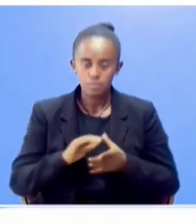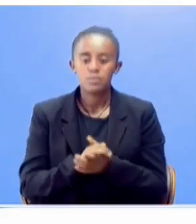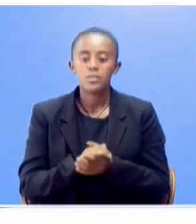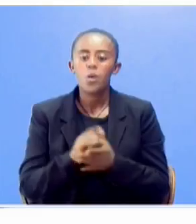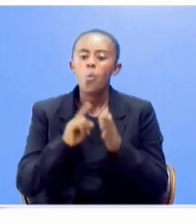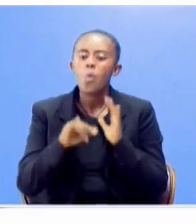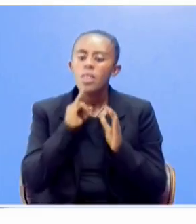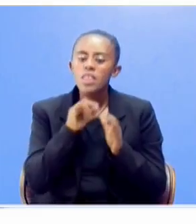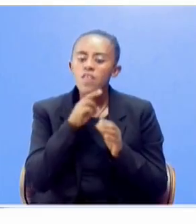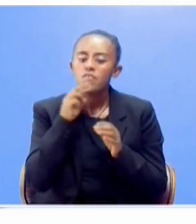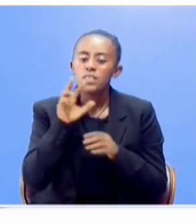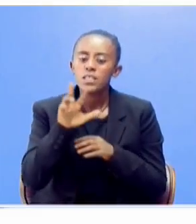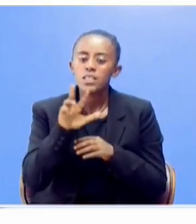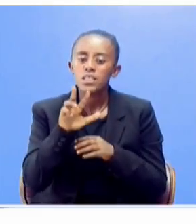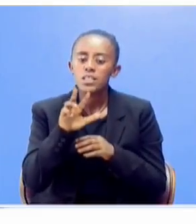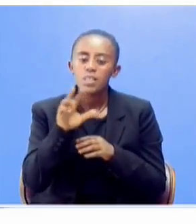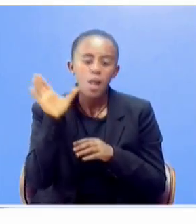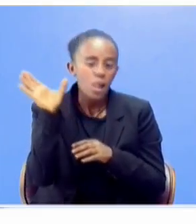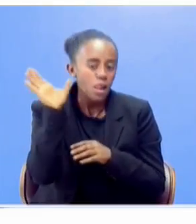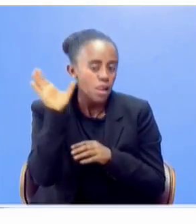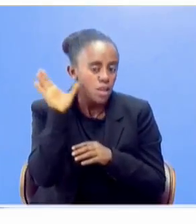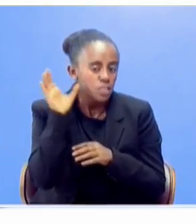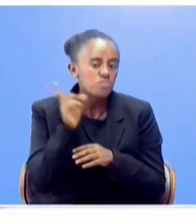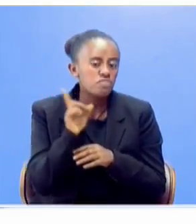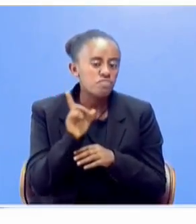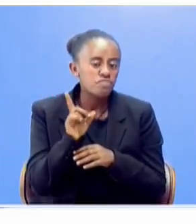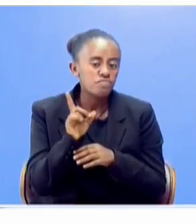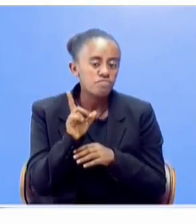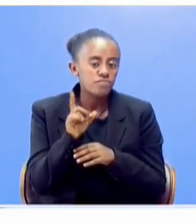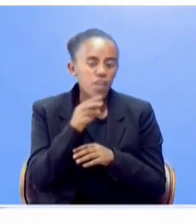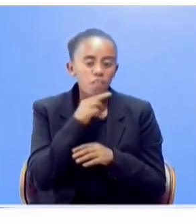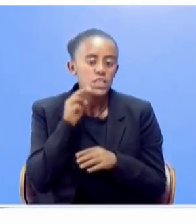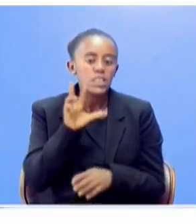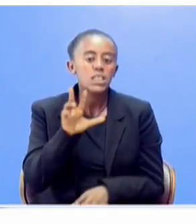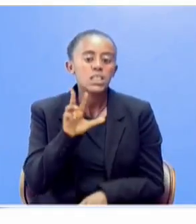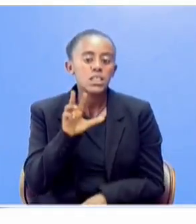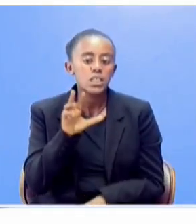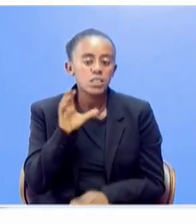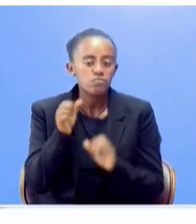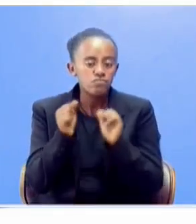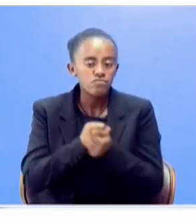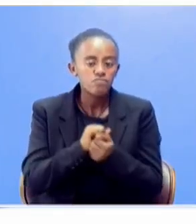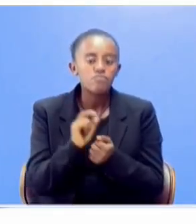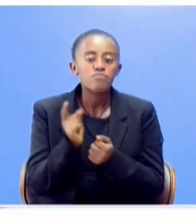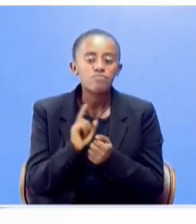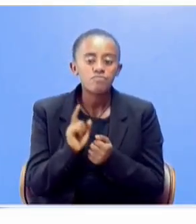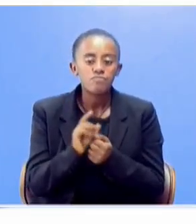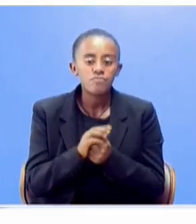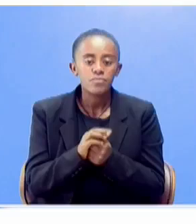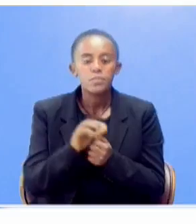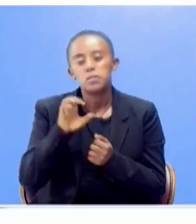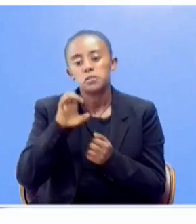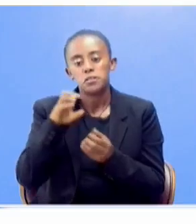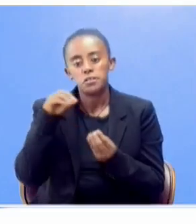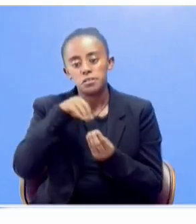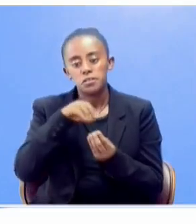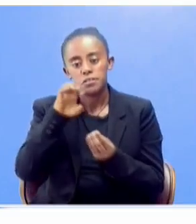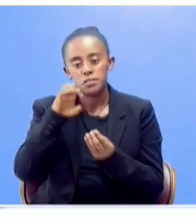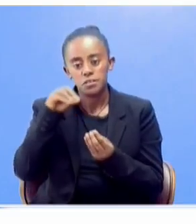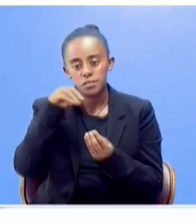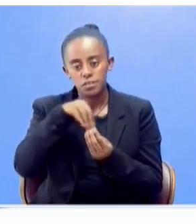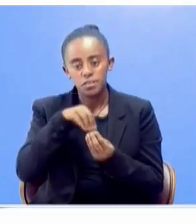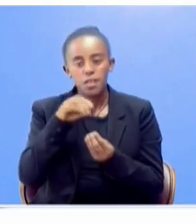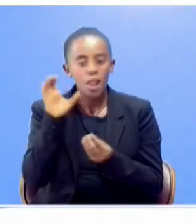What is the V3 form of listen? Yeah? Yes, listened